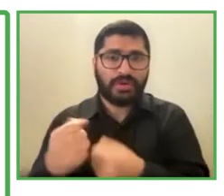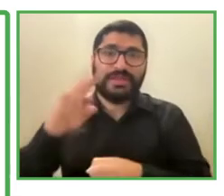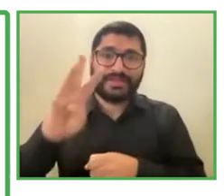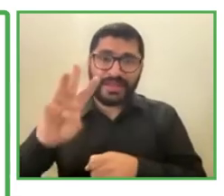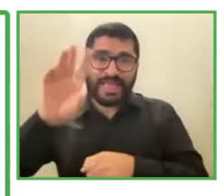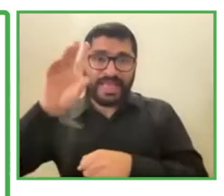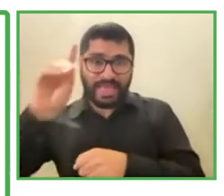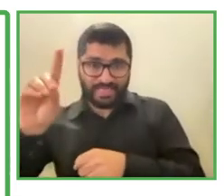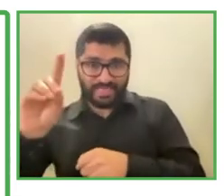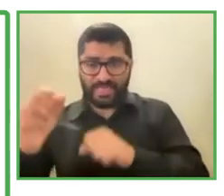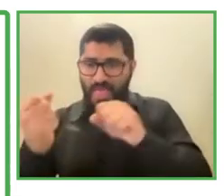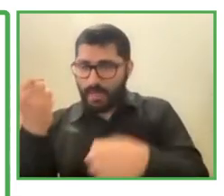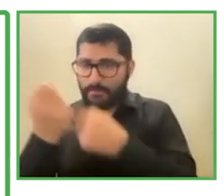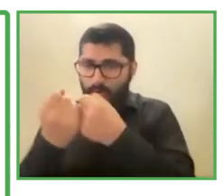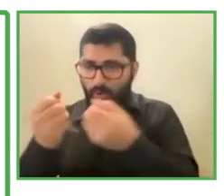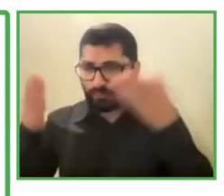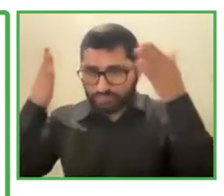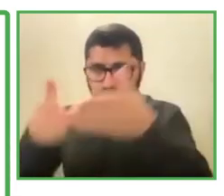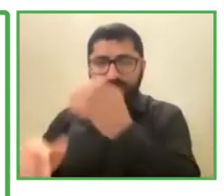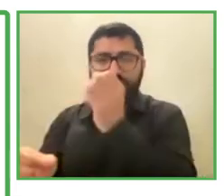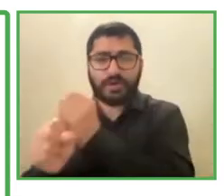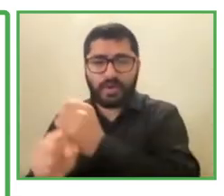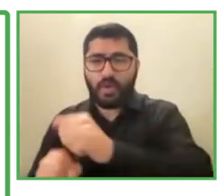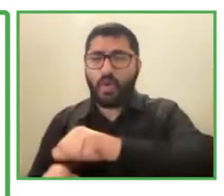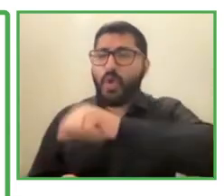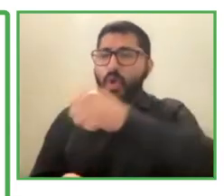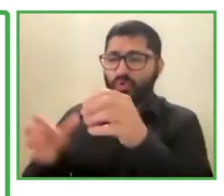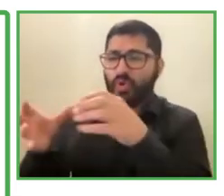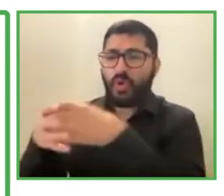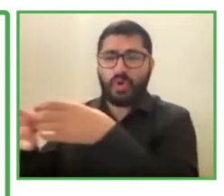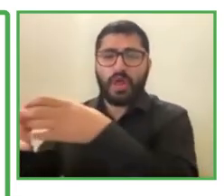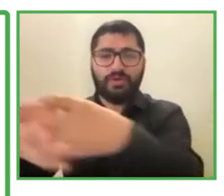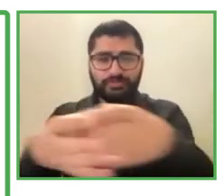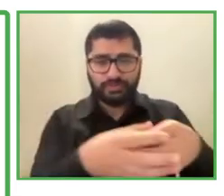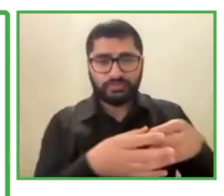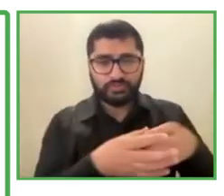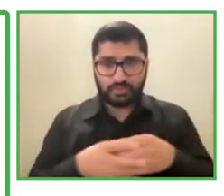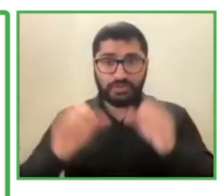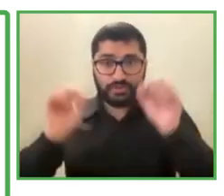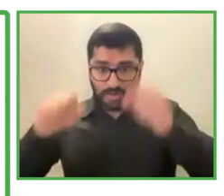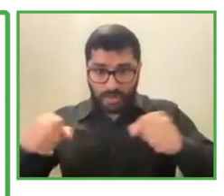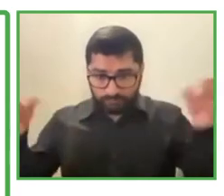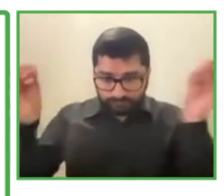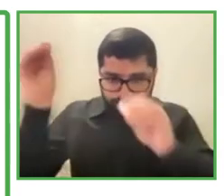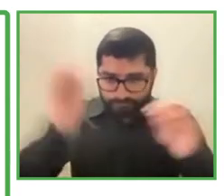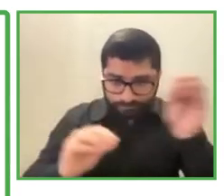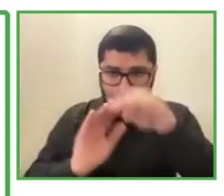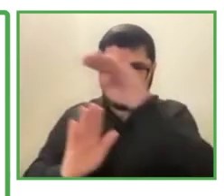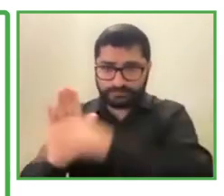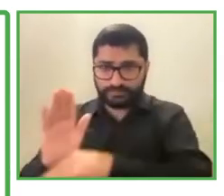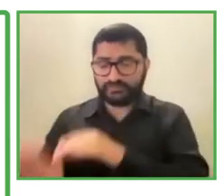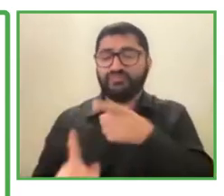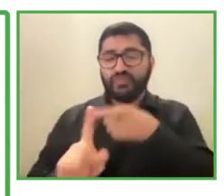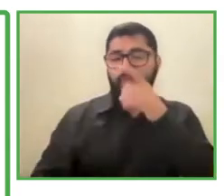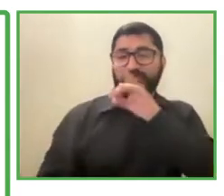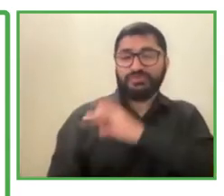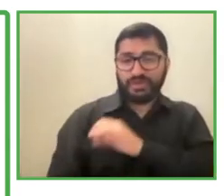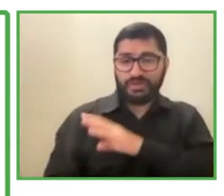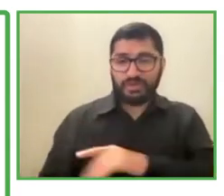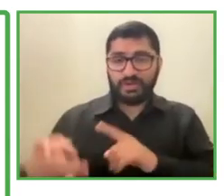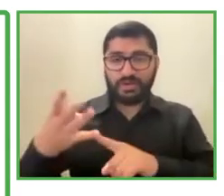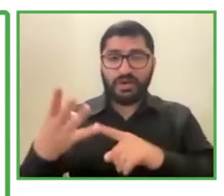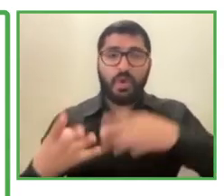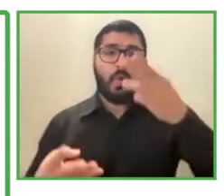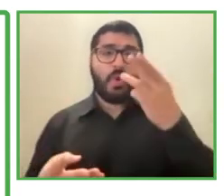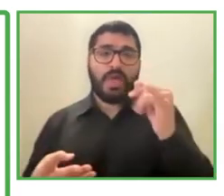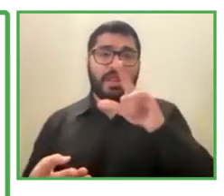have the organizations with which we are working, these alliances for deployment in Chile, William Cuevas, who's the instructor of